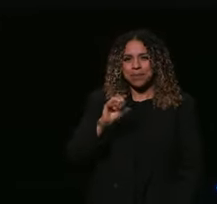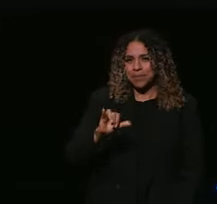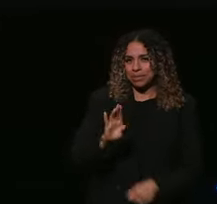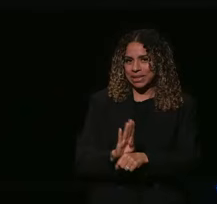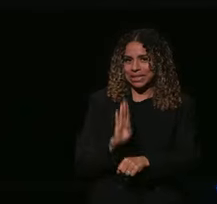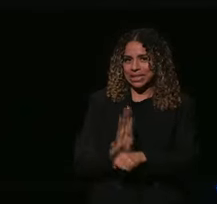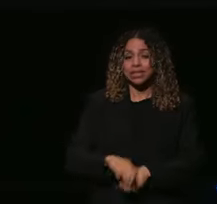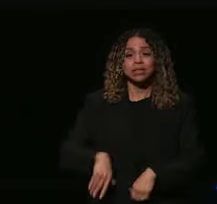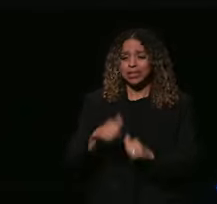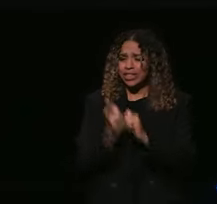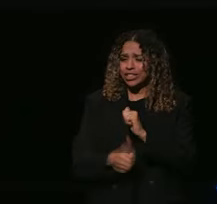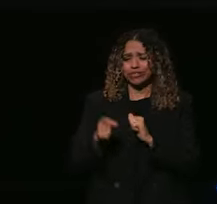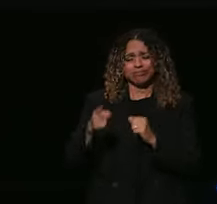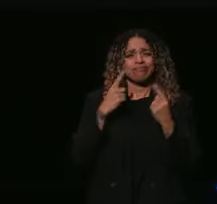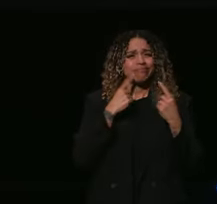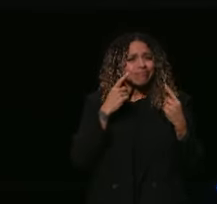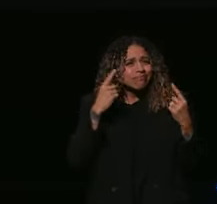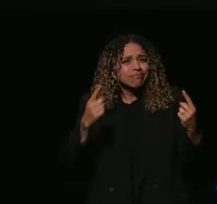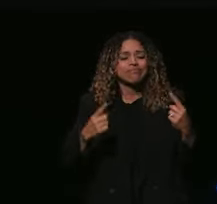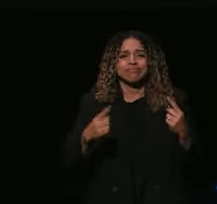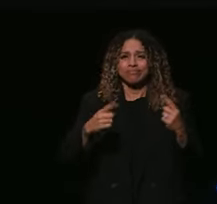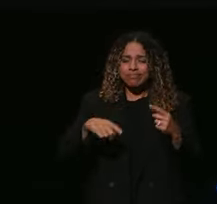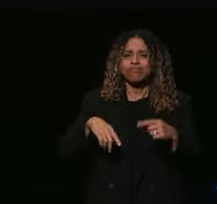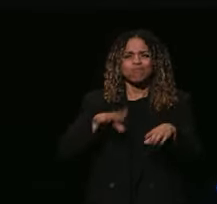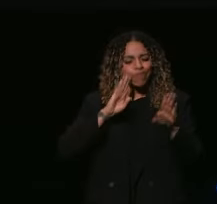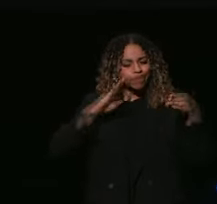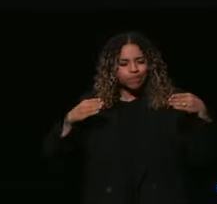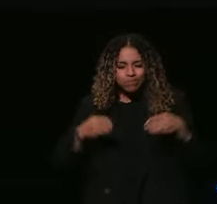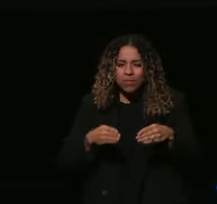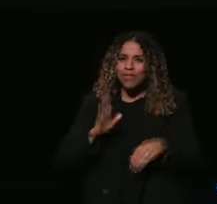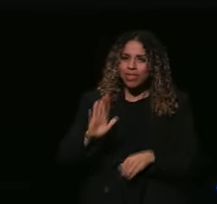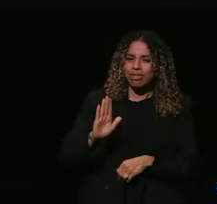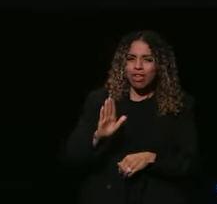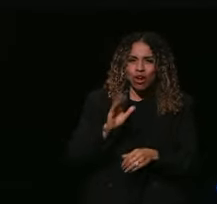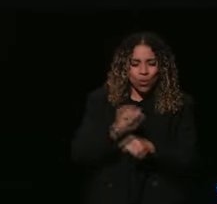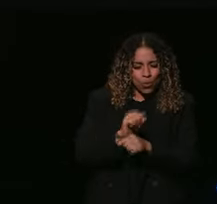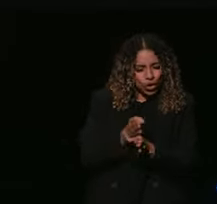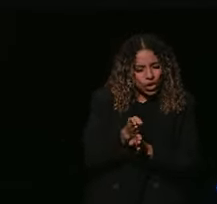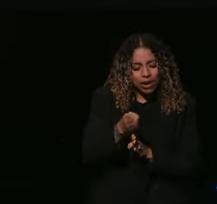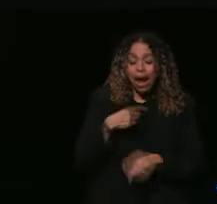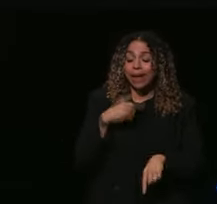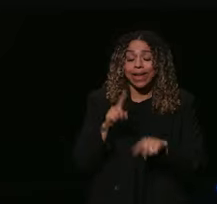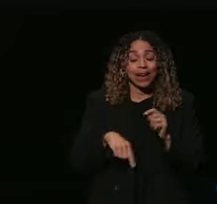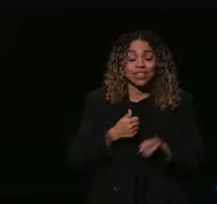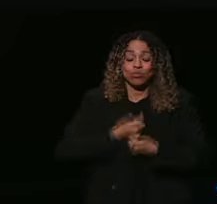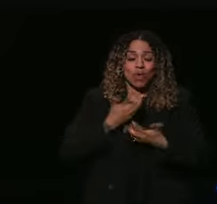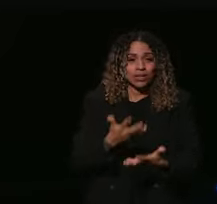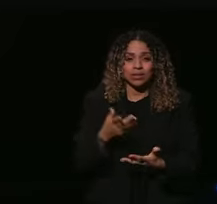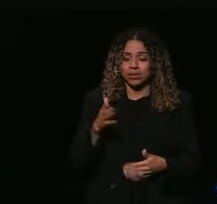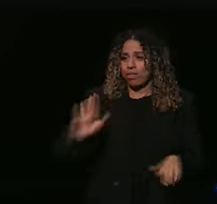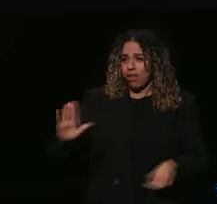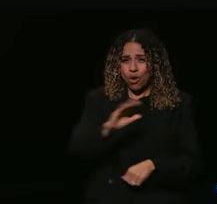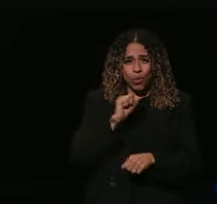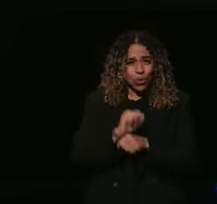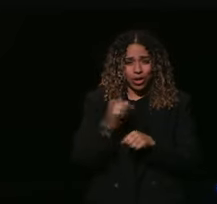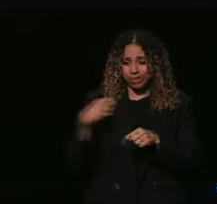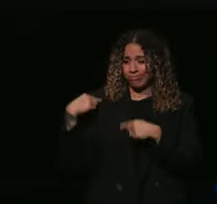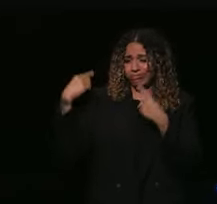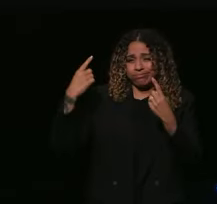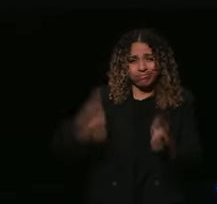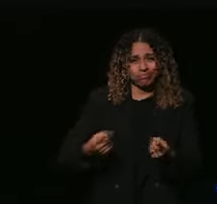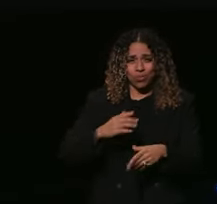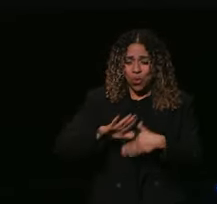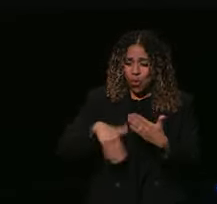are accomplished documentarians that are truly dedicated to their craft. I can't express how much they do year-round, but most